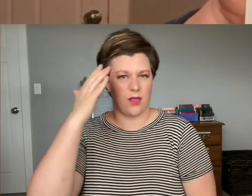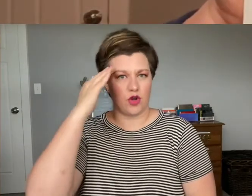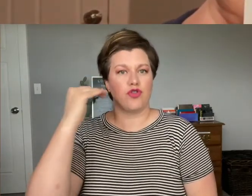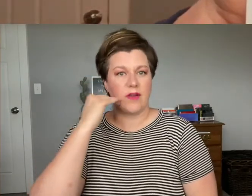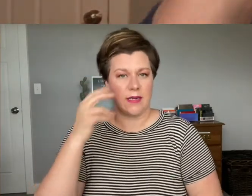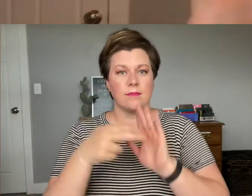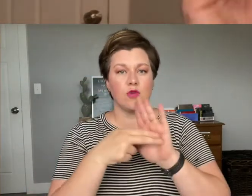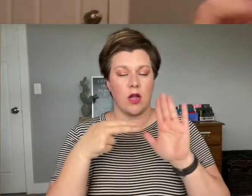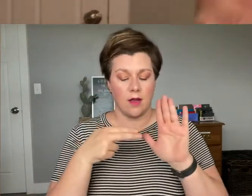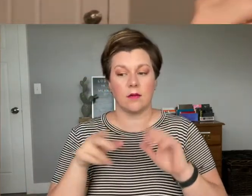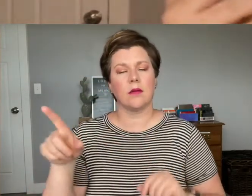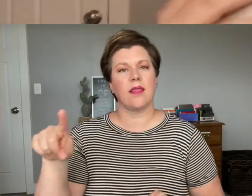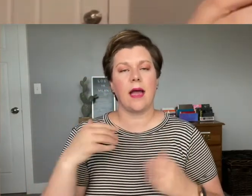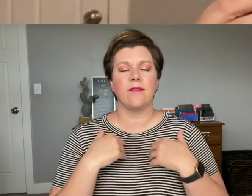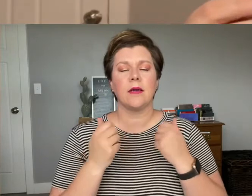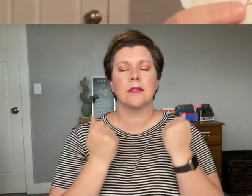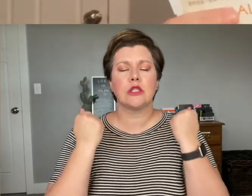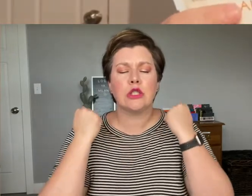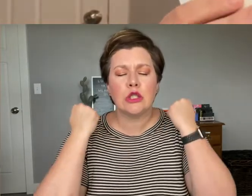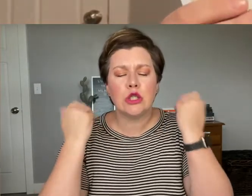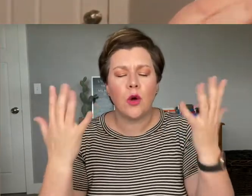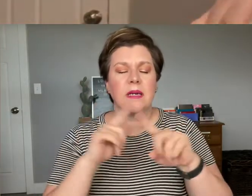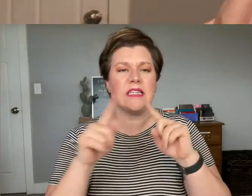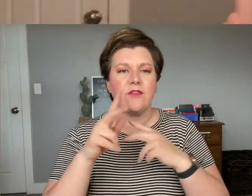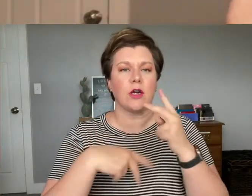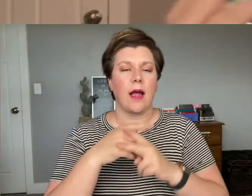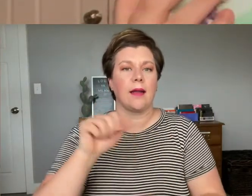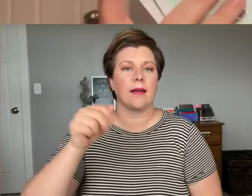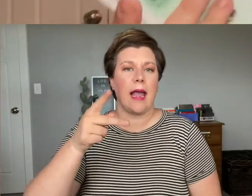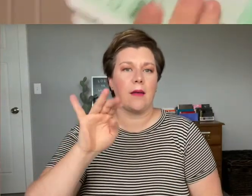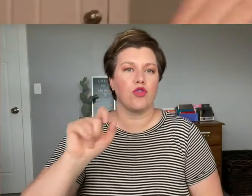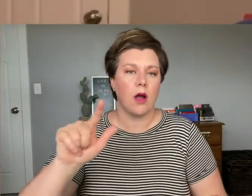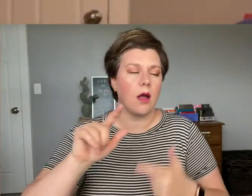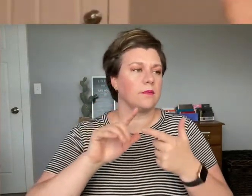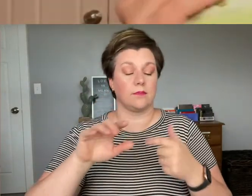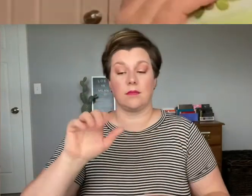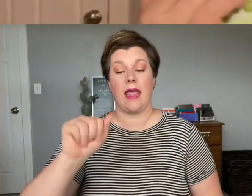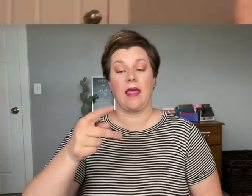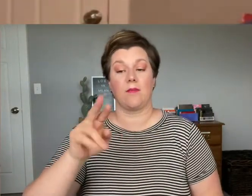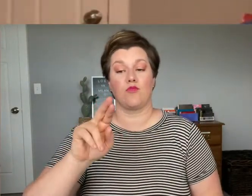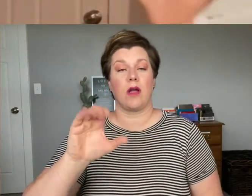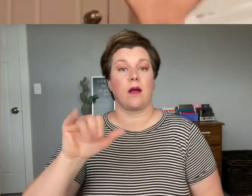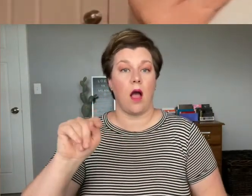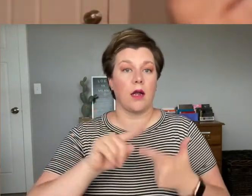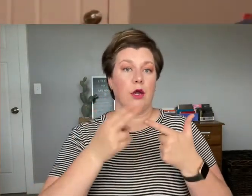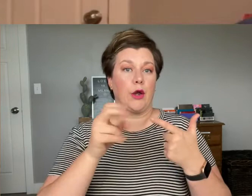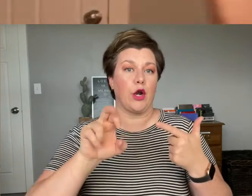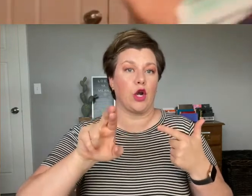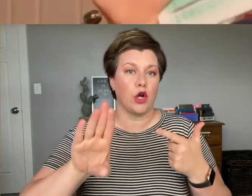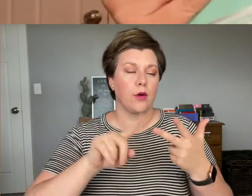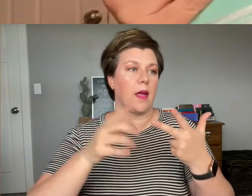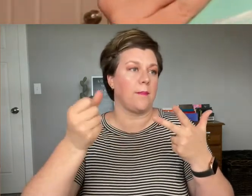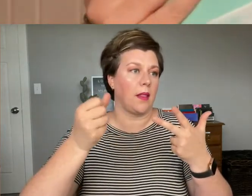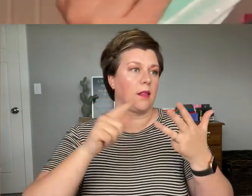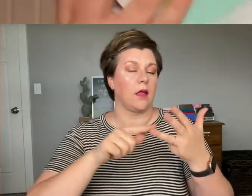another Korean skincare. They have so many different kinds: apricot, herb, olive, milk,